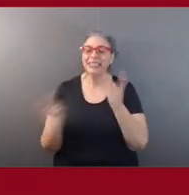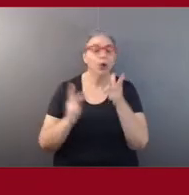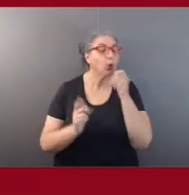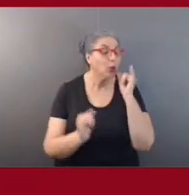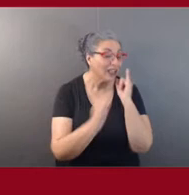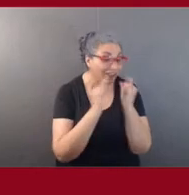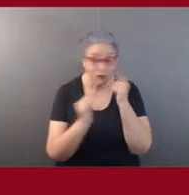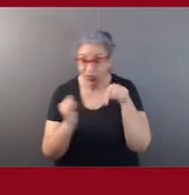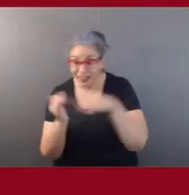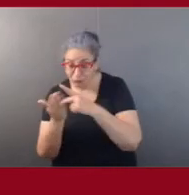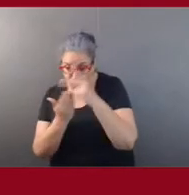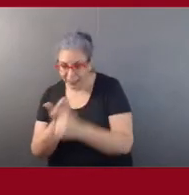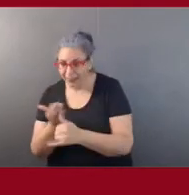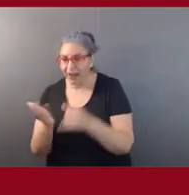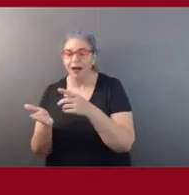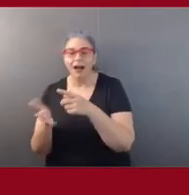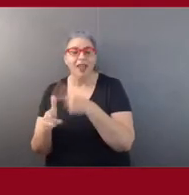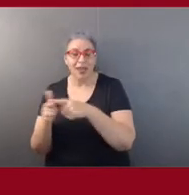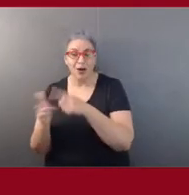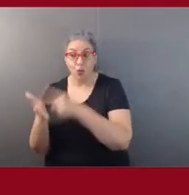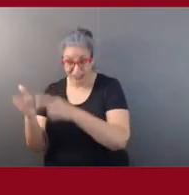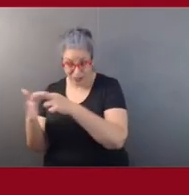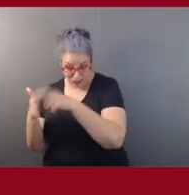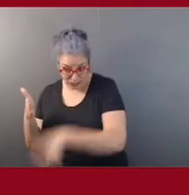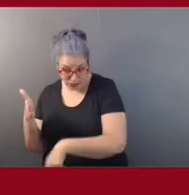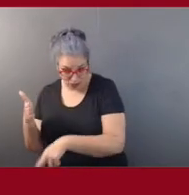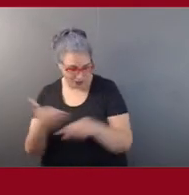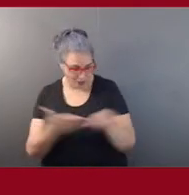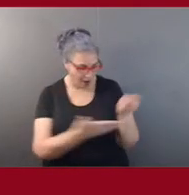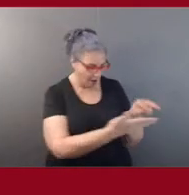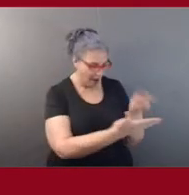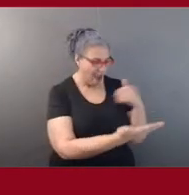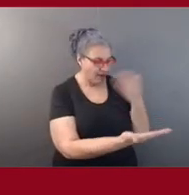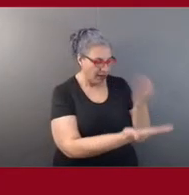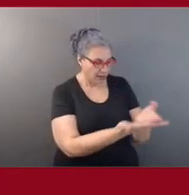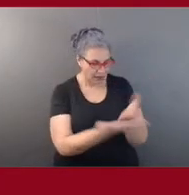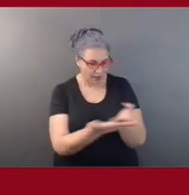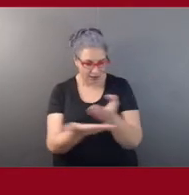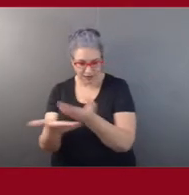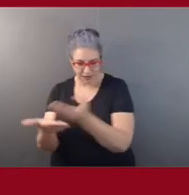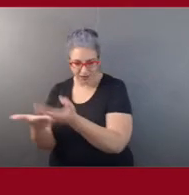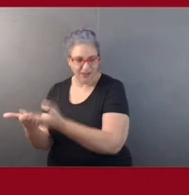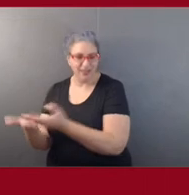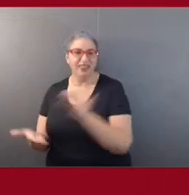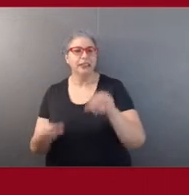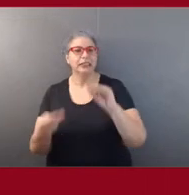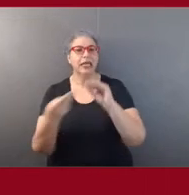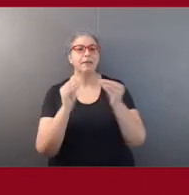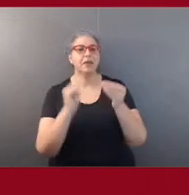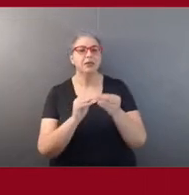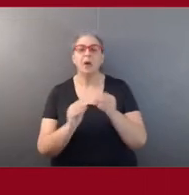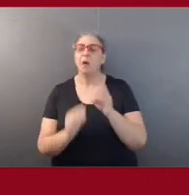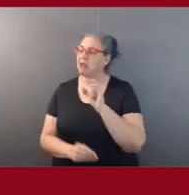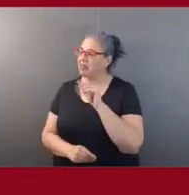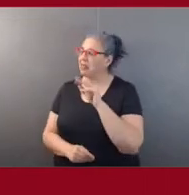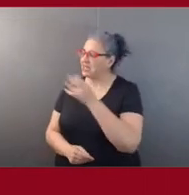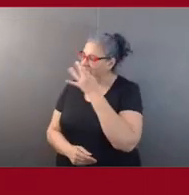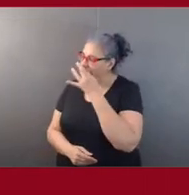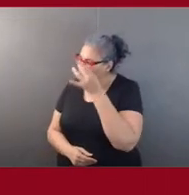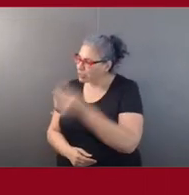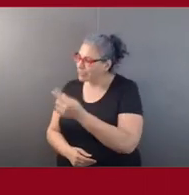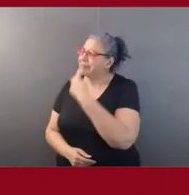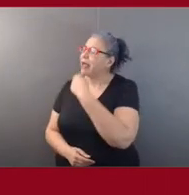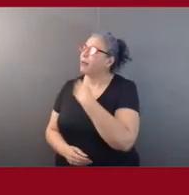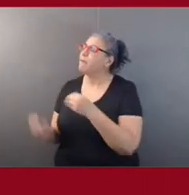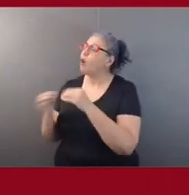and all the way through to the end to see how you've actually staffed the show. And Jeanette, tell me a little bit more about the development of